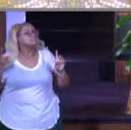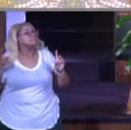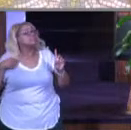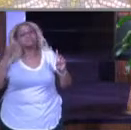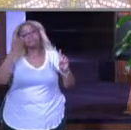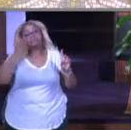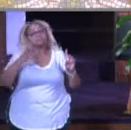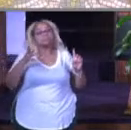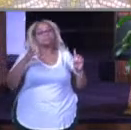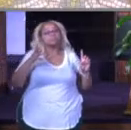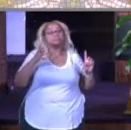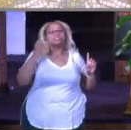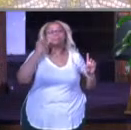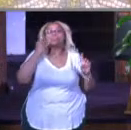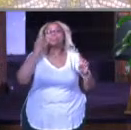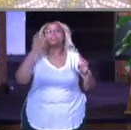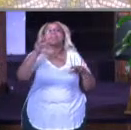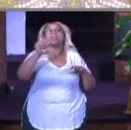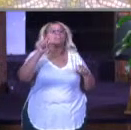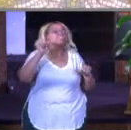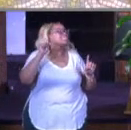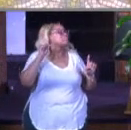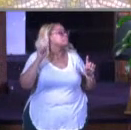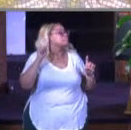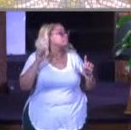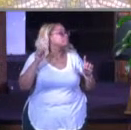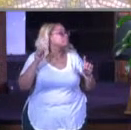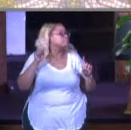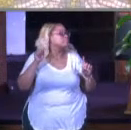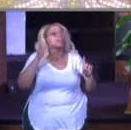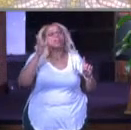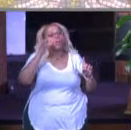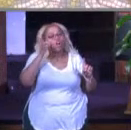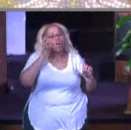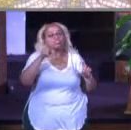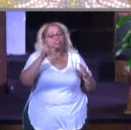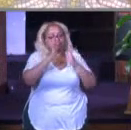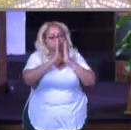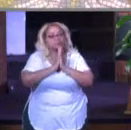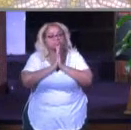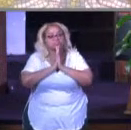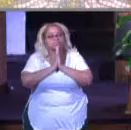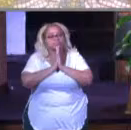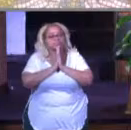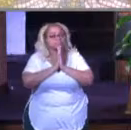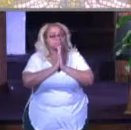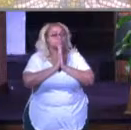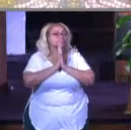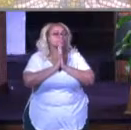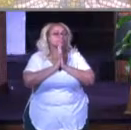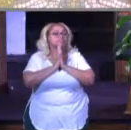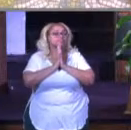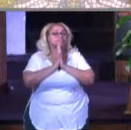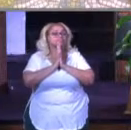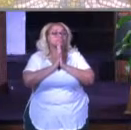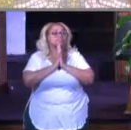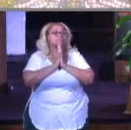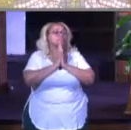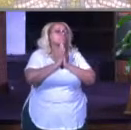I just need to let you know, just in case you didn't catch it all service yet, God heard your prayer.